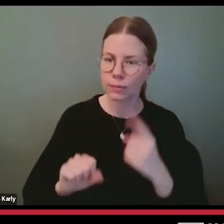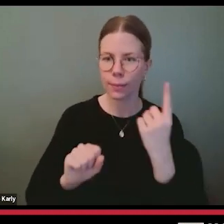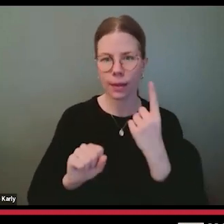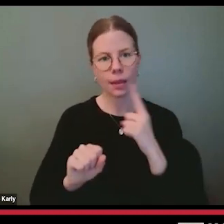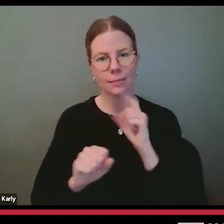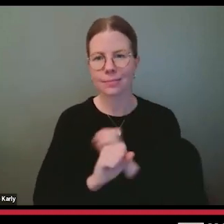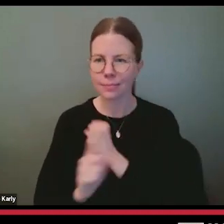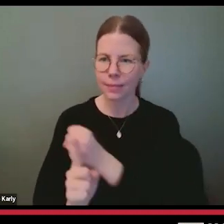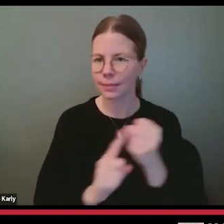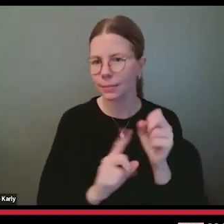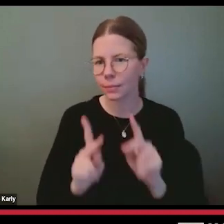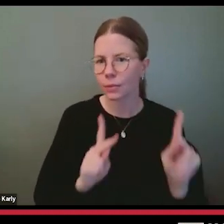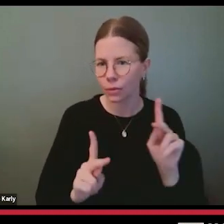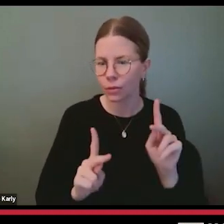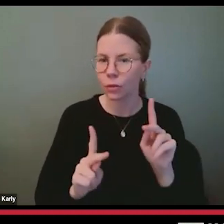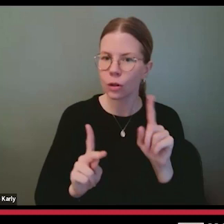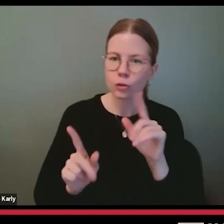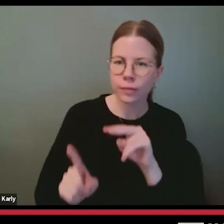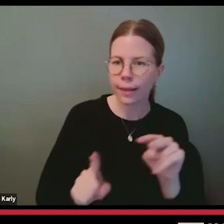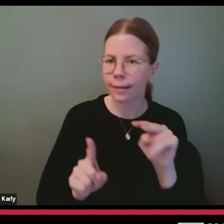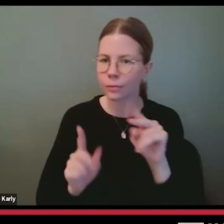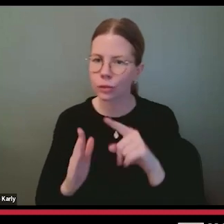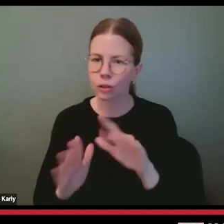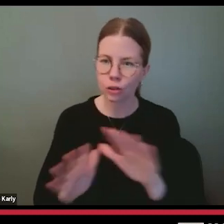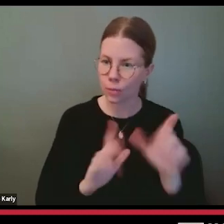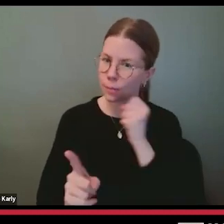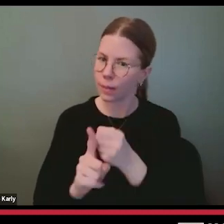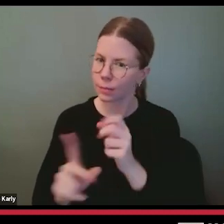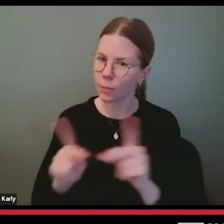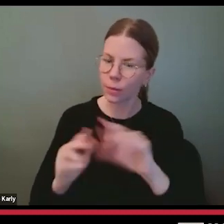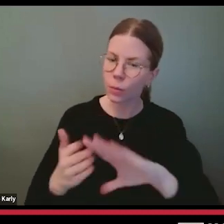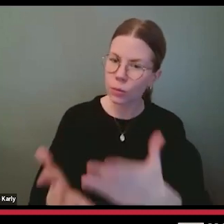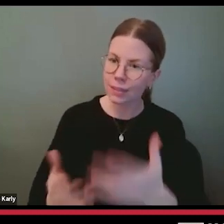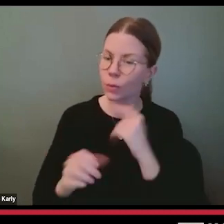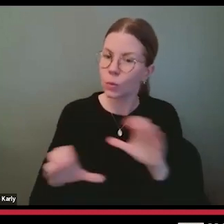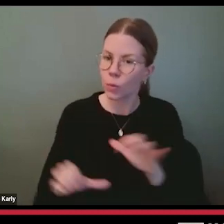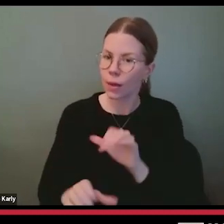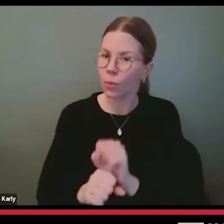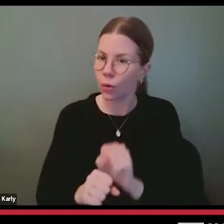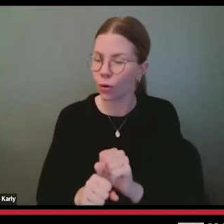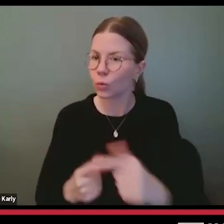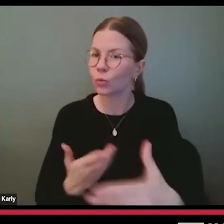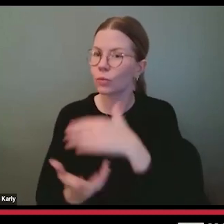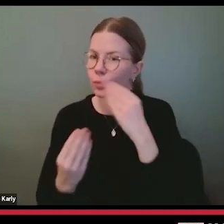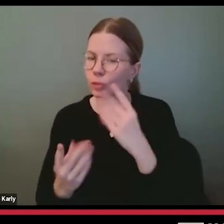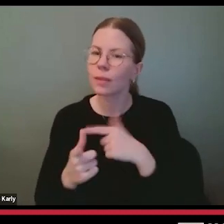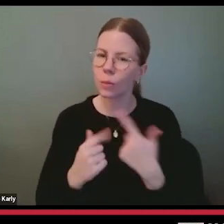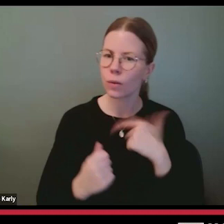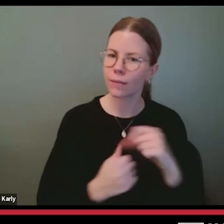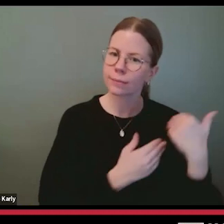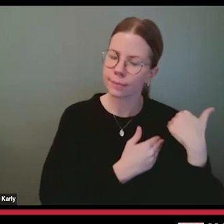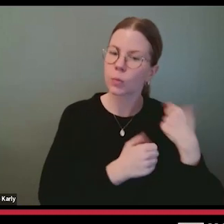information to authorities who can also then provide some value in return is an important piece of it. Thank